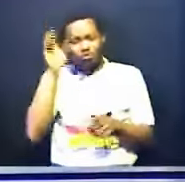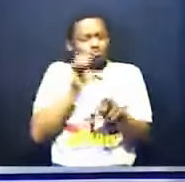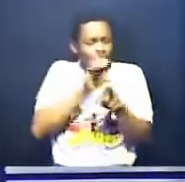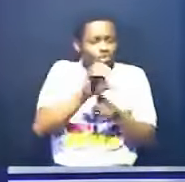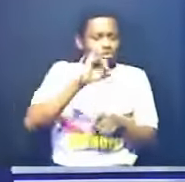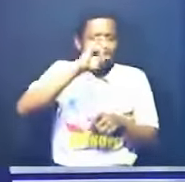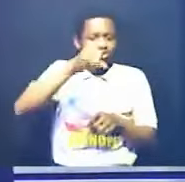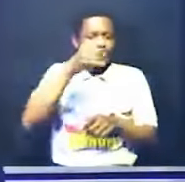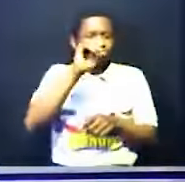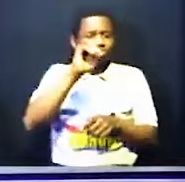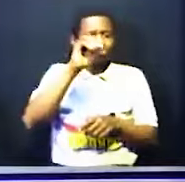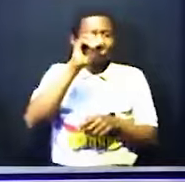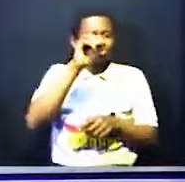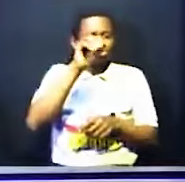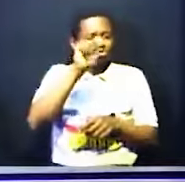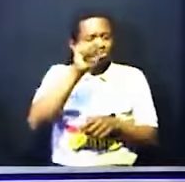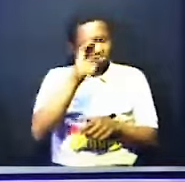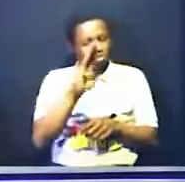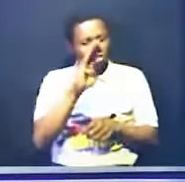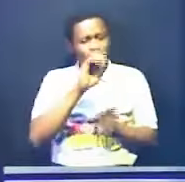Verse